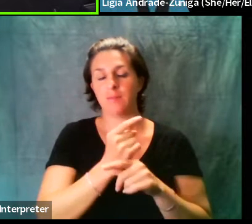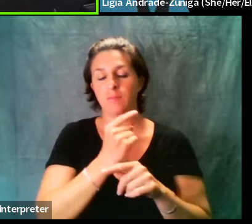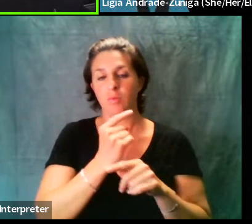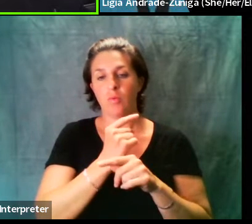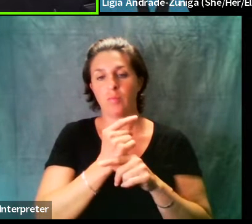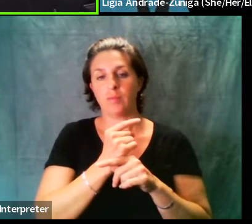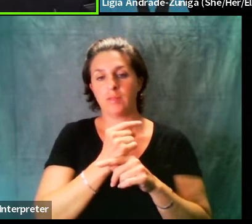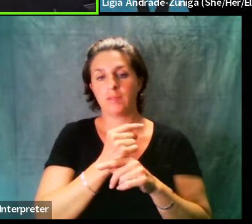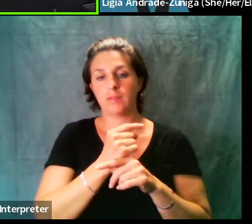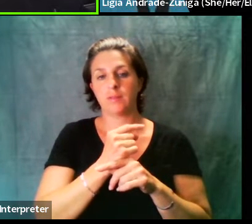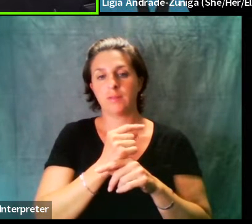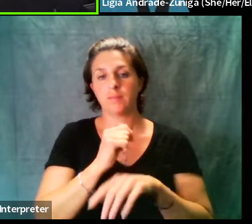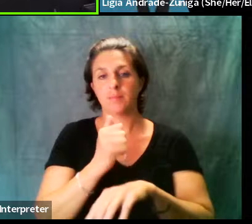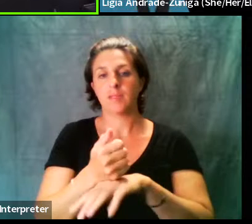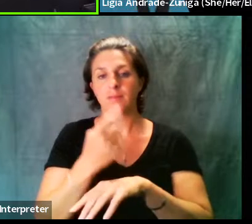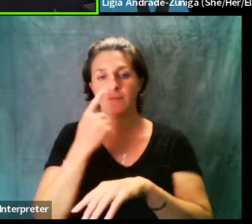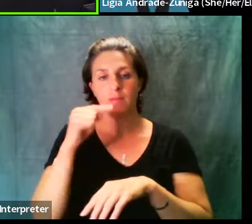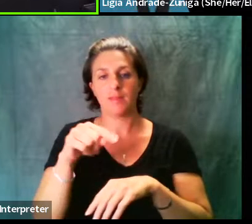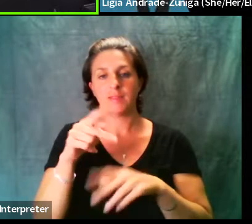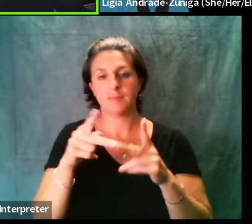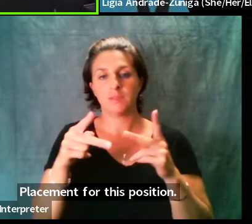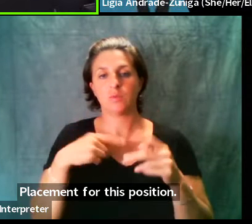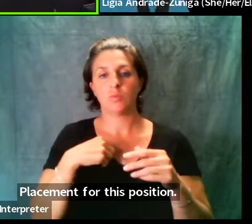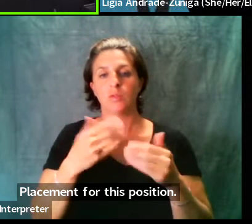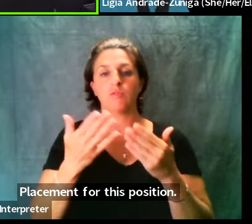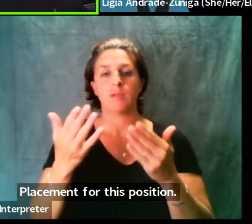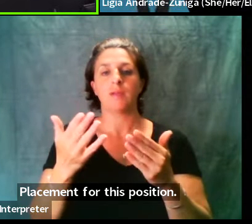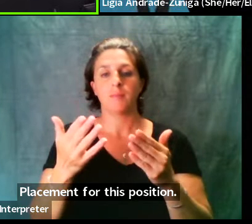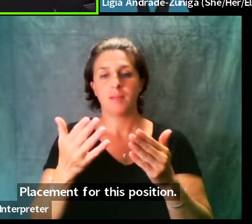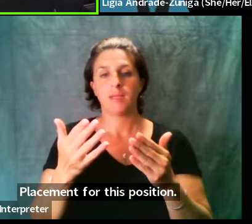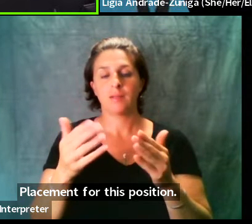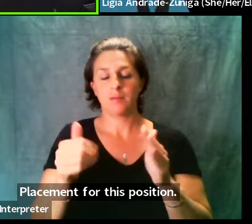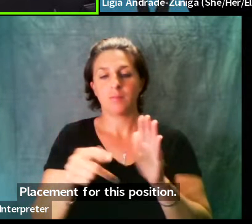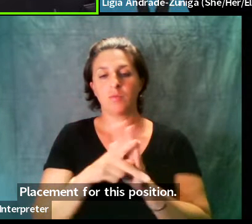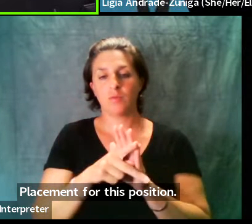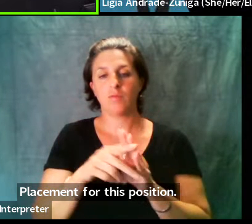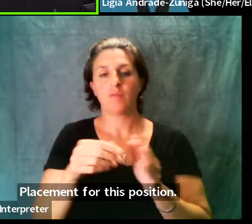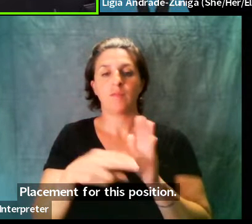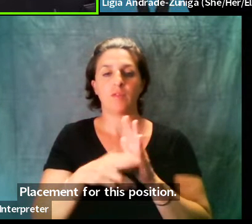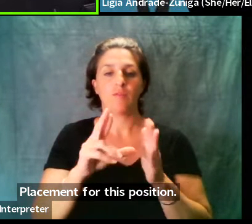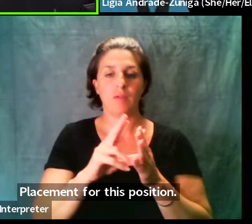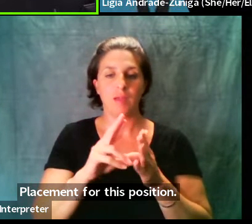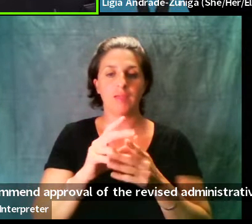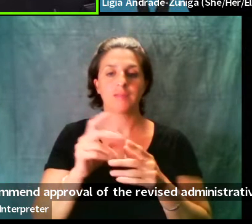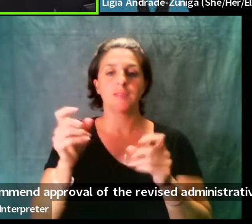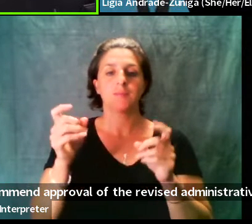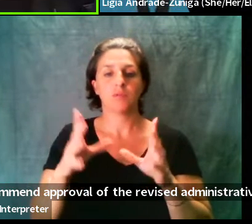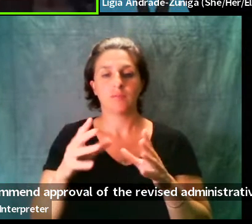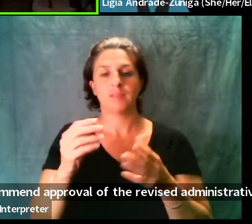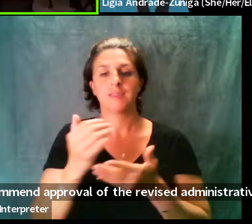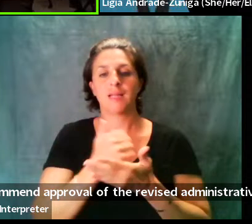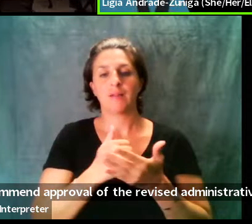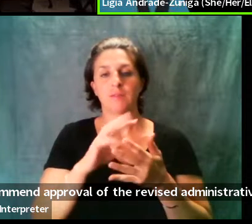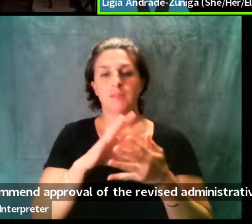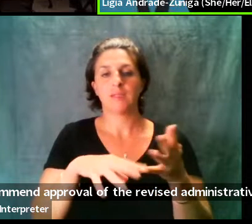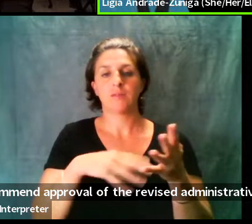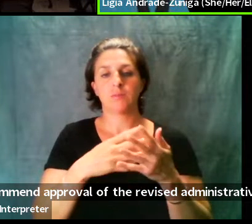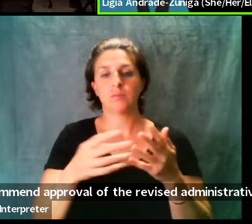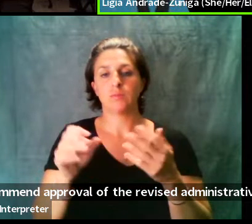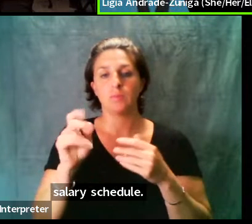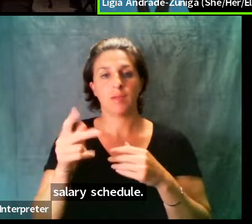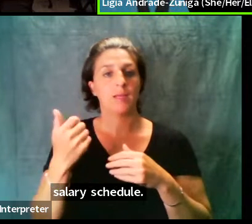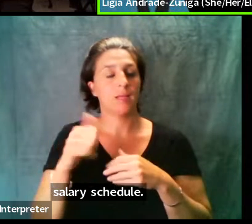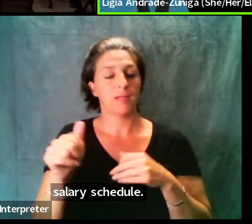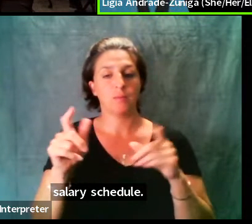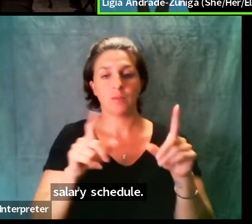position. So we recommend approval of the revised administrative manager salary schedule. Great. Okay, are there